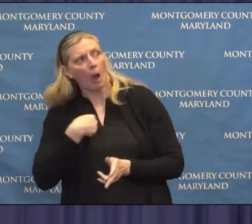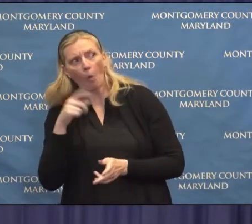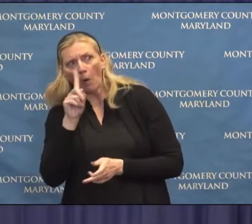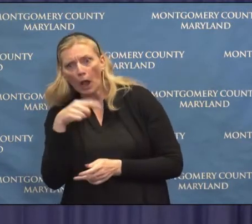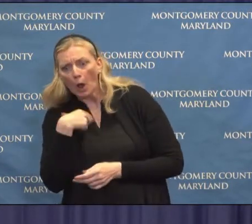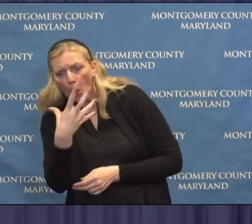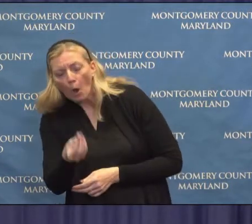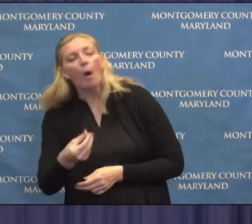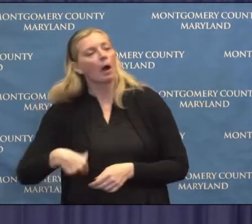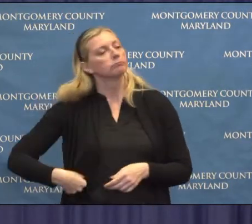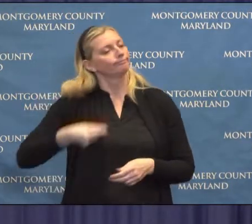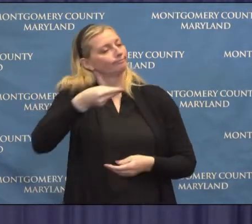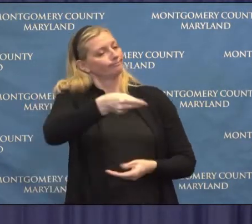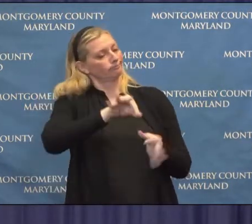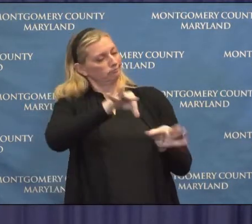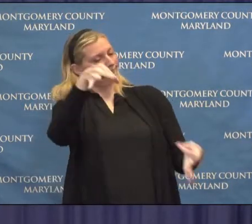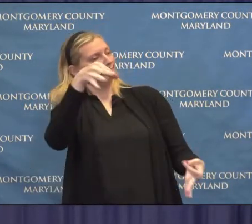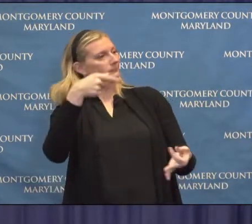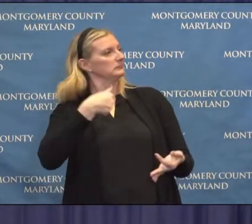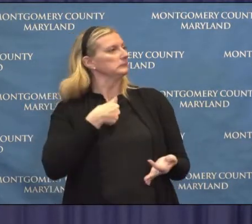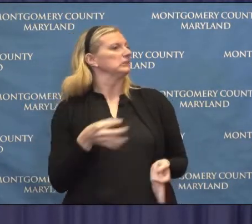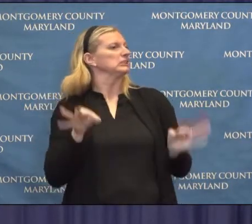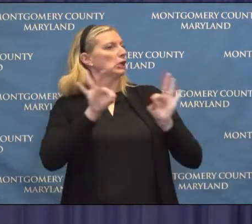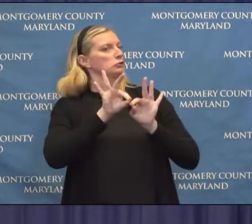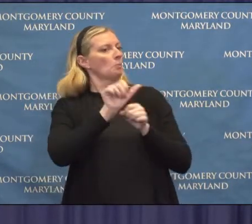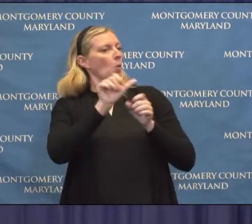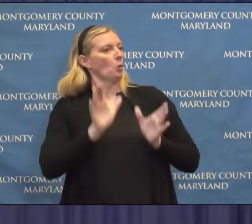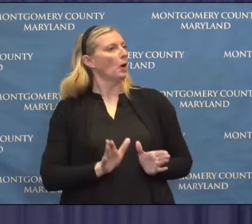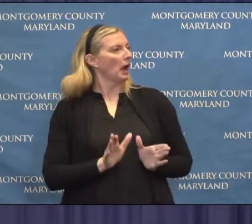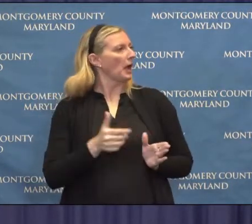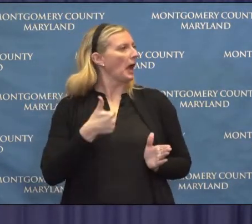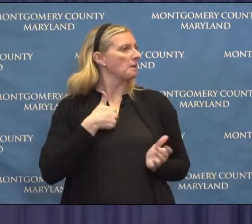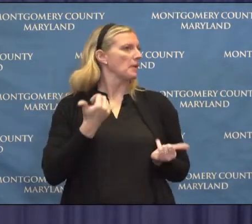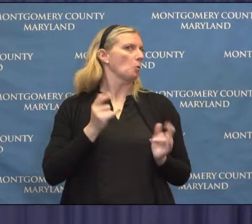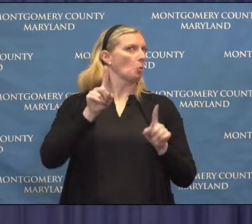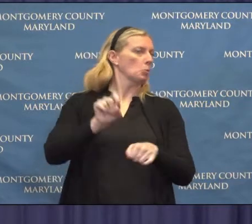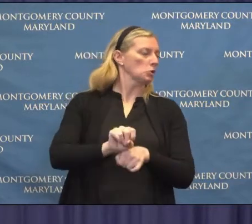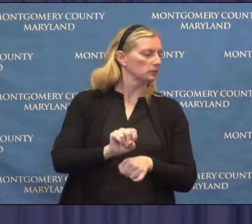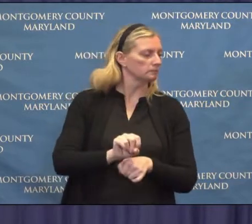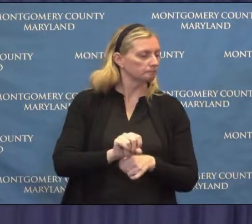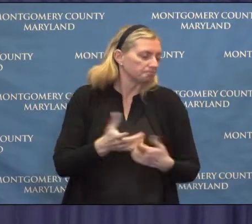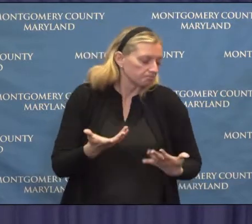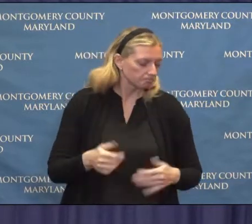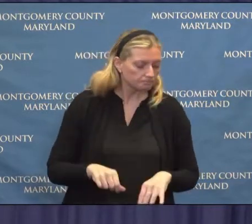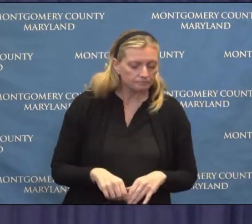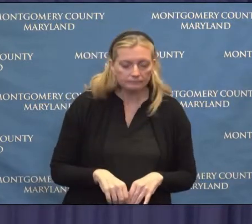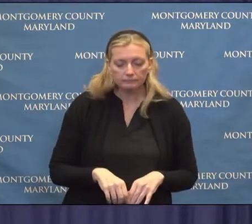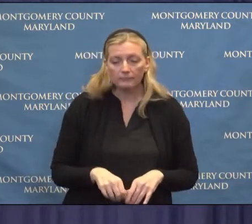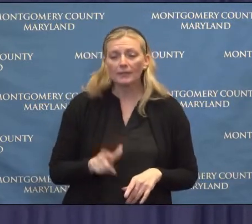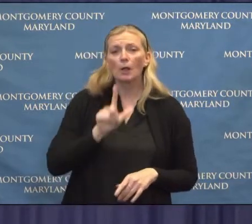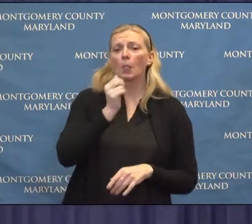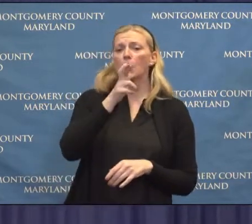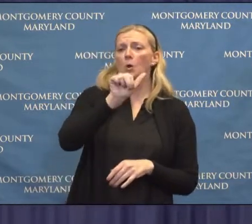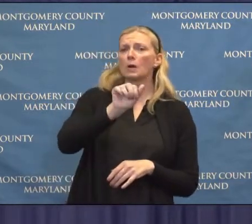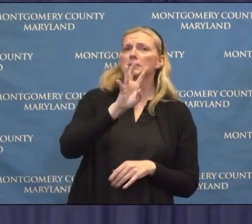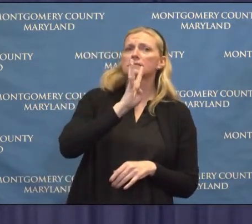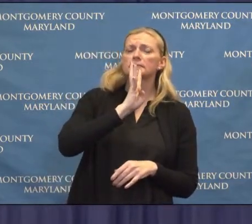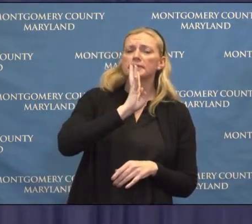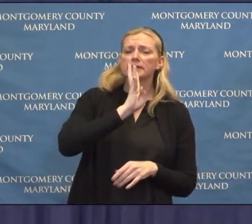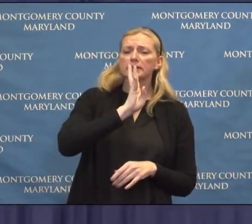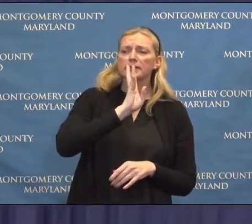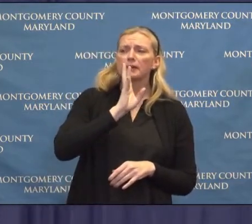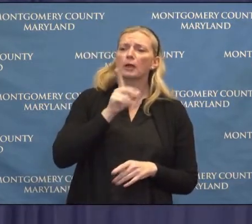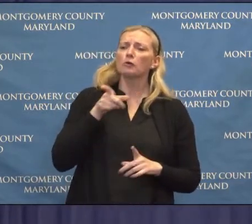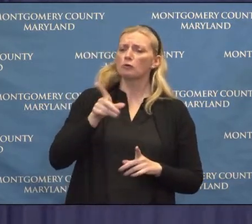that they are essential in their duties. Thank you. County Executive, you mentioned during your opening remarks about